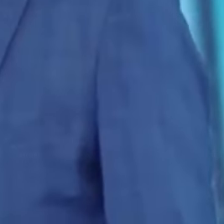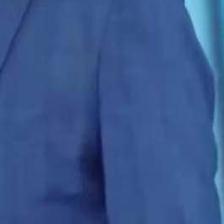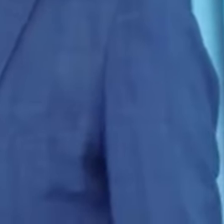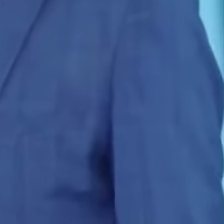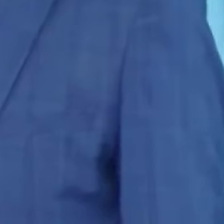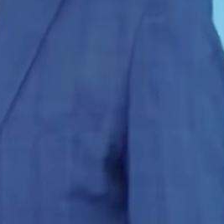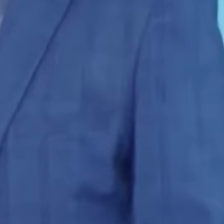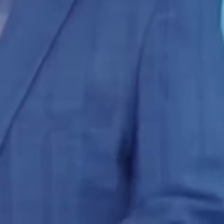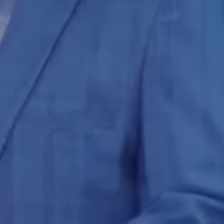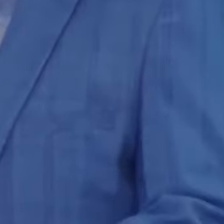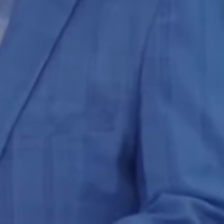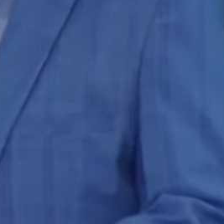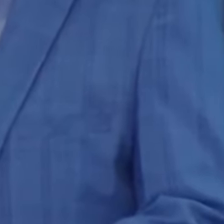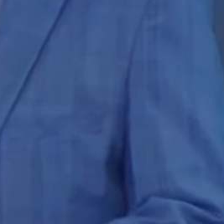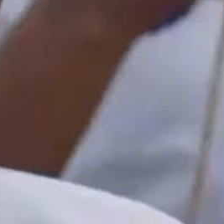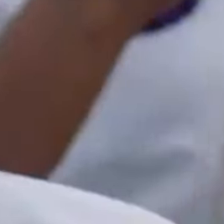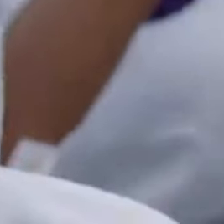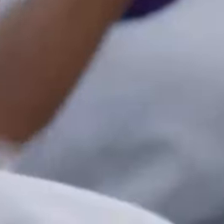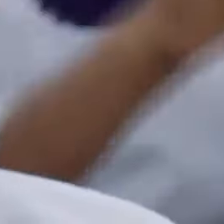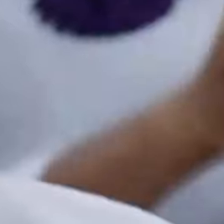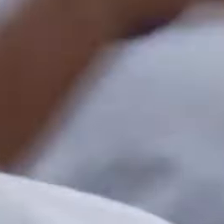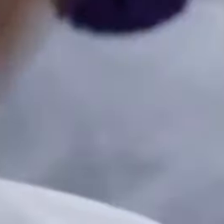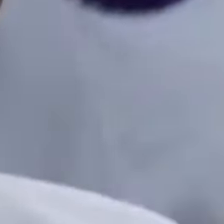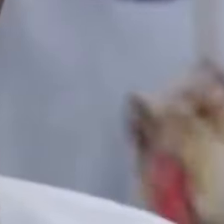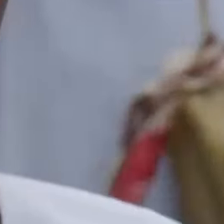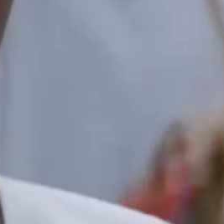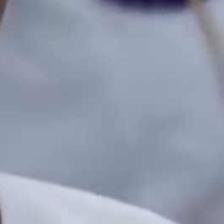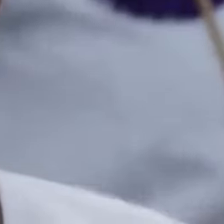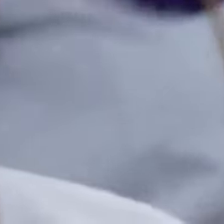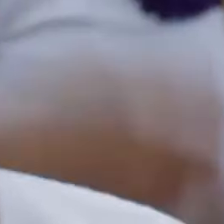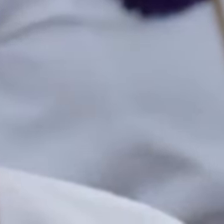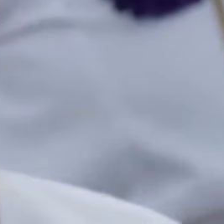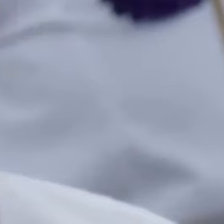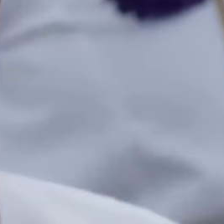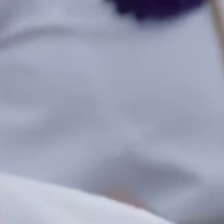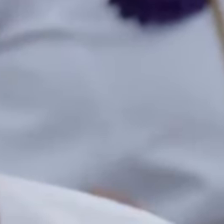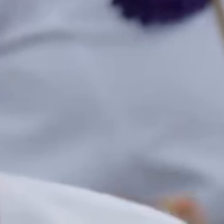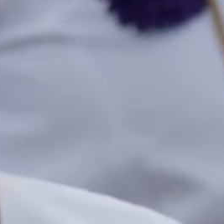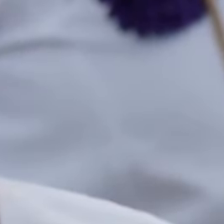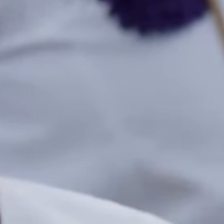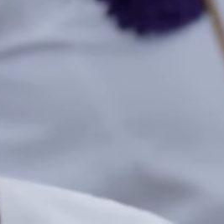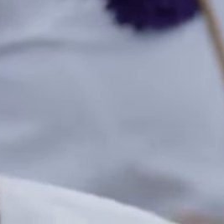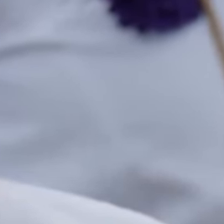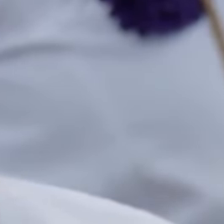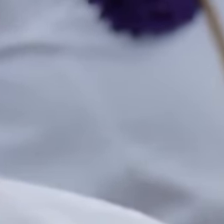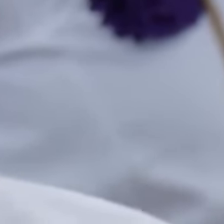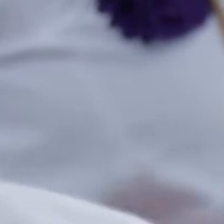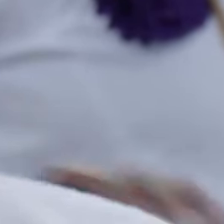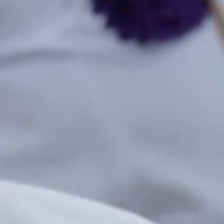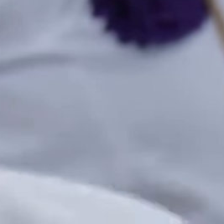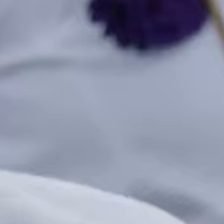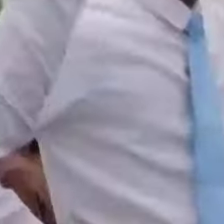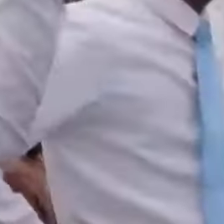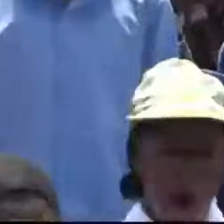surrender every other thing that will hinder your life. And you say, here I am. I am ready for glory. And then the master says, I'll take